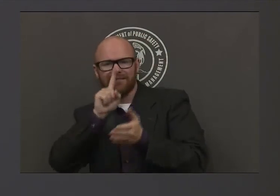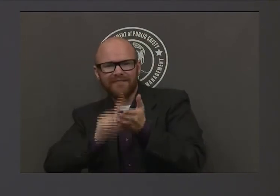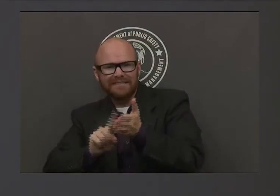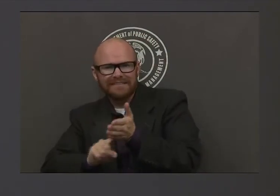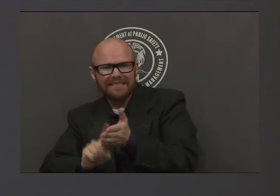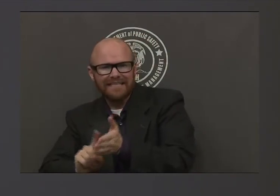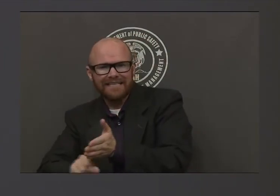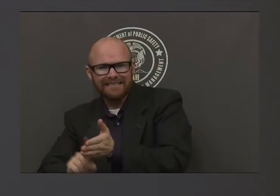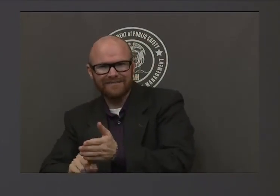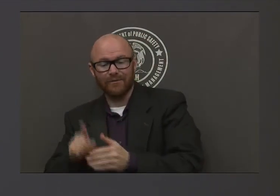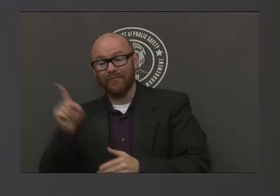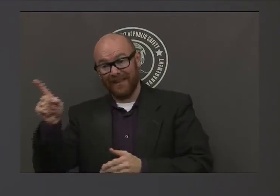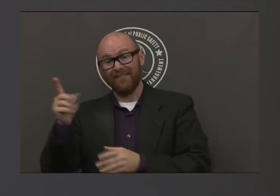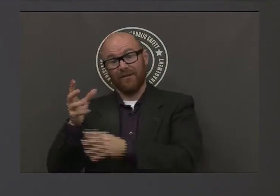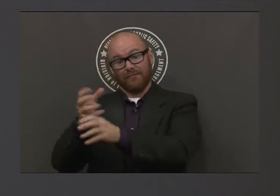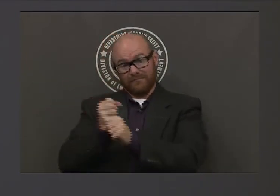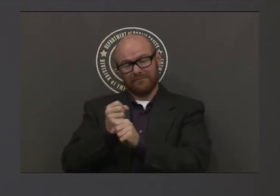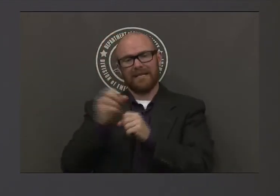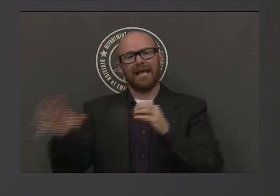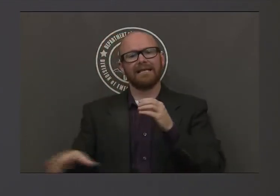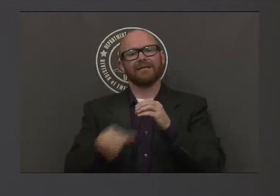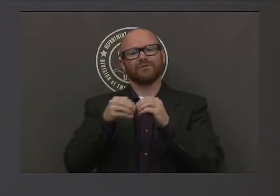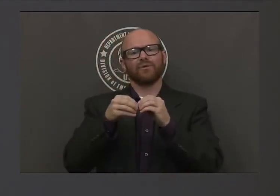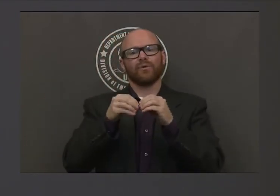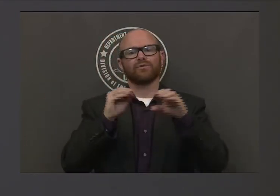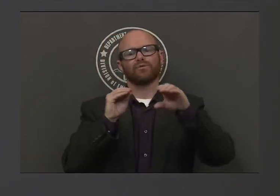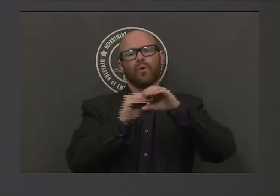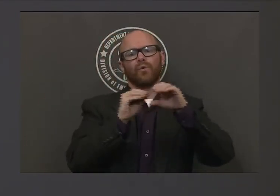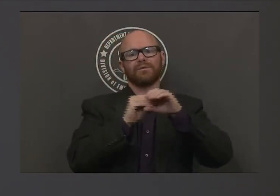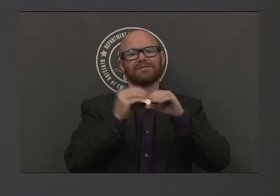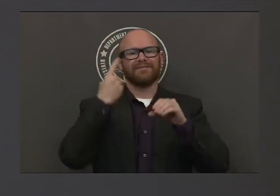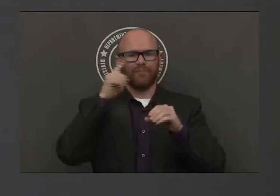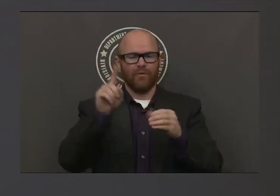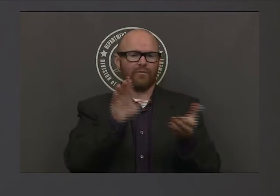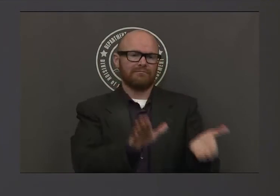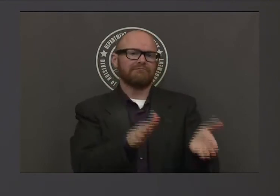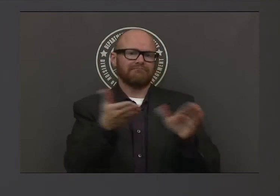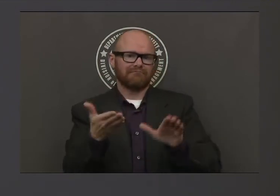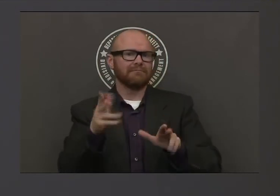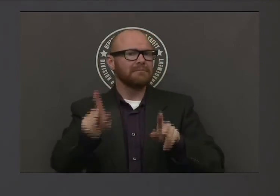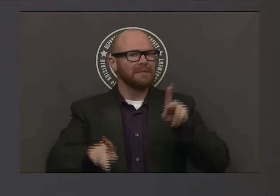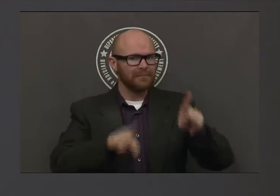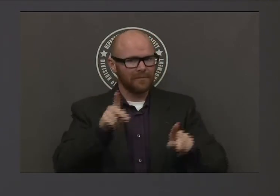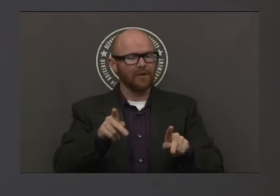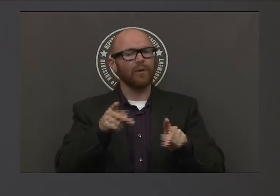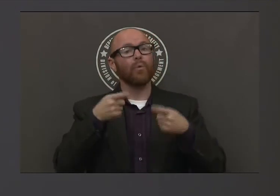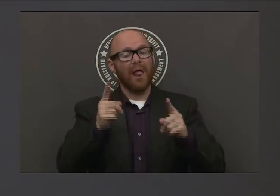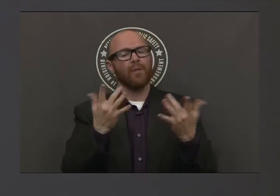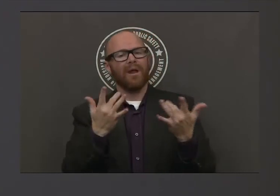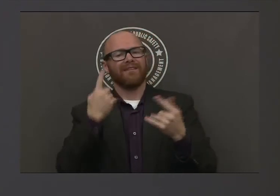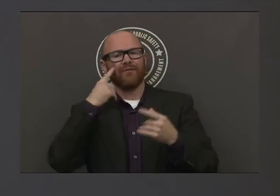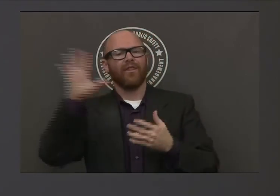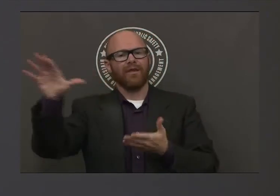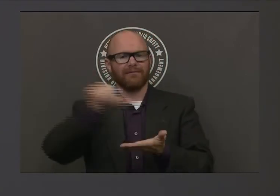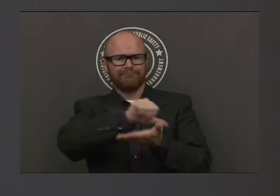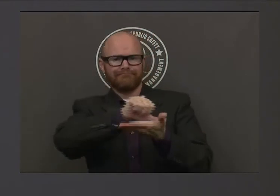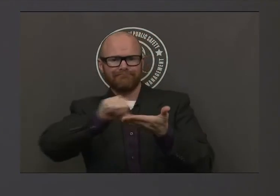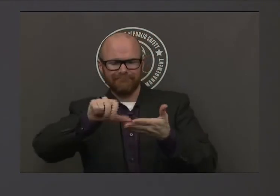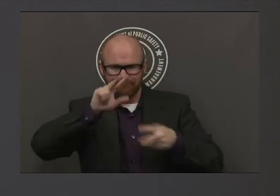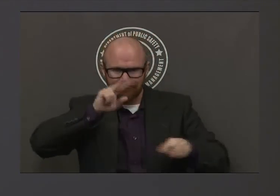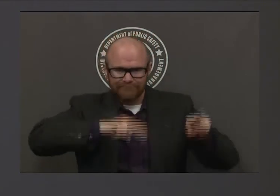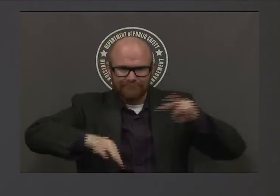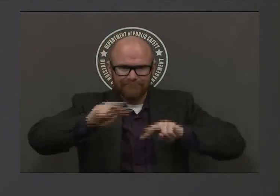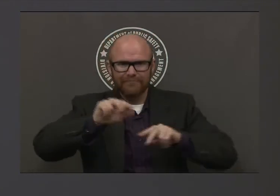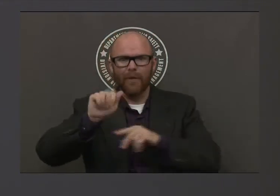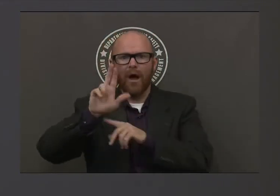procured additional storage for decedents as they come in and have to await autopsy by our medical examiner's office, because they are